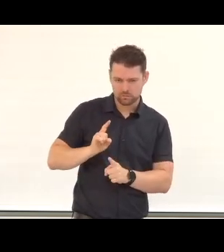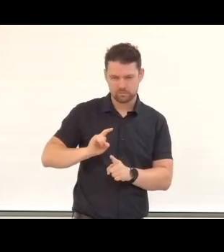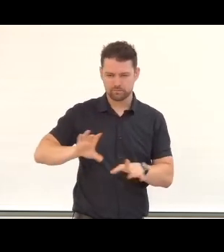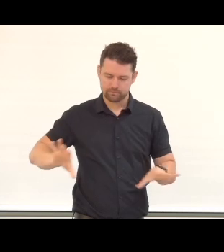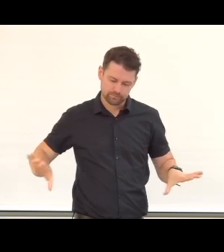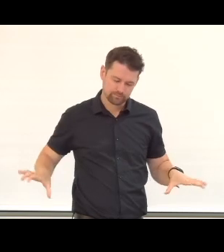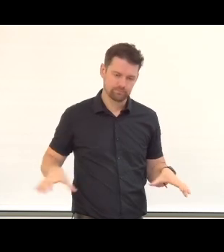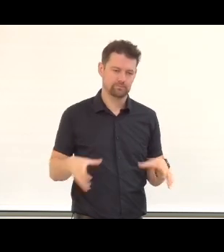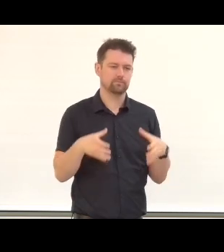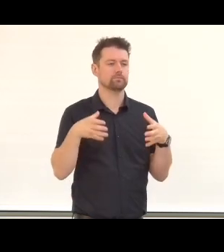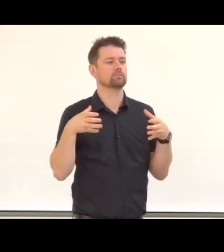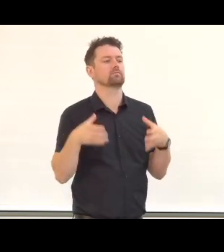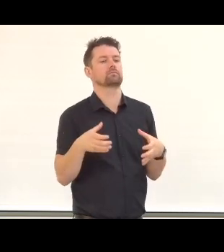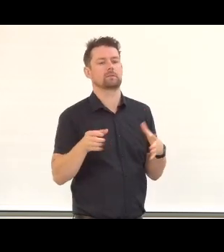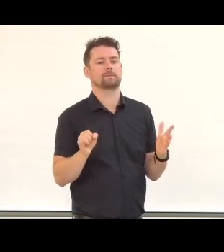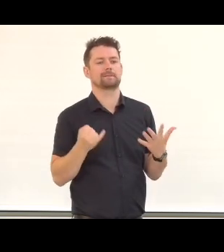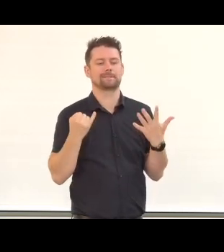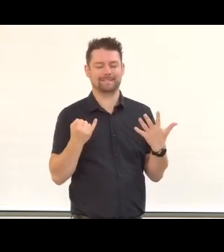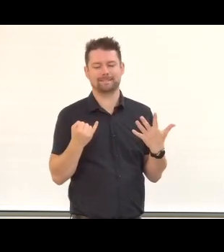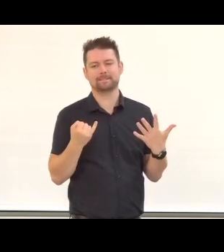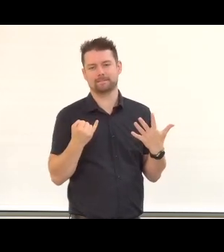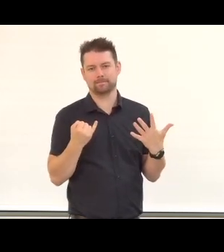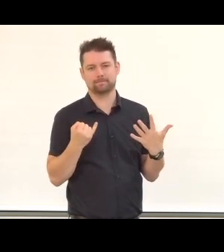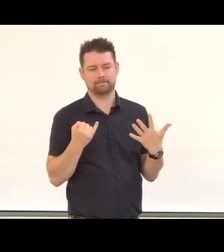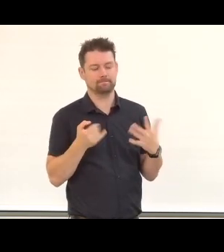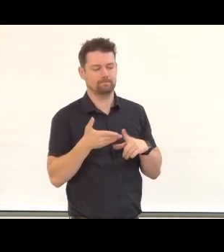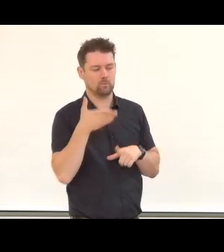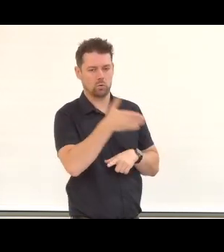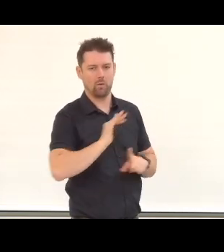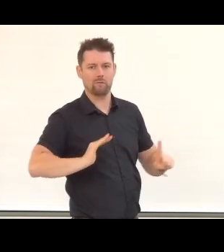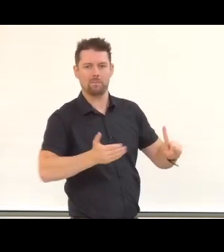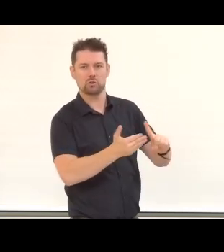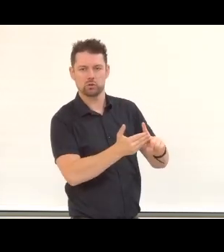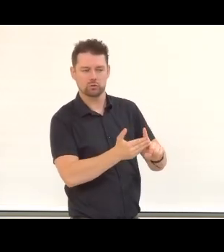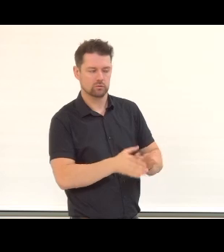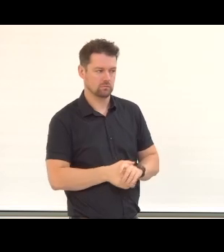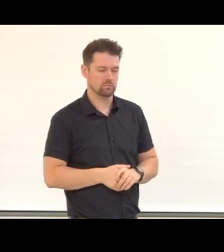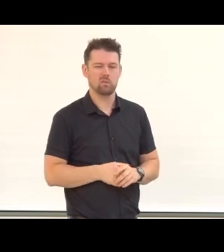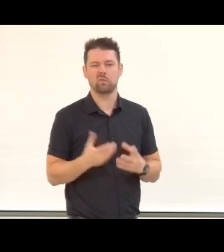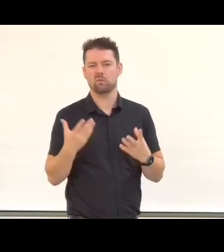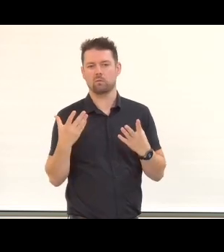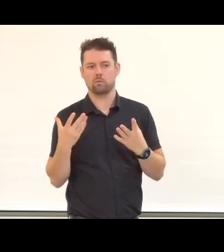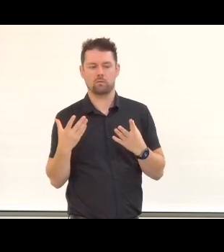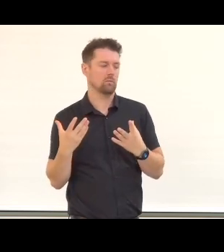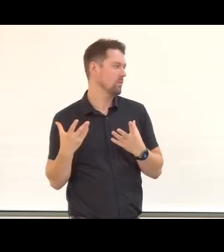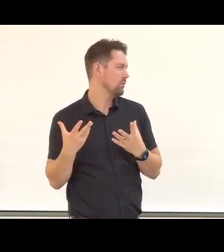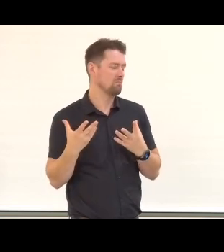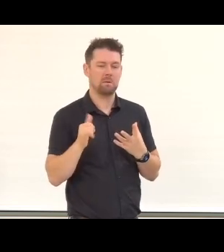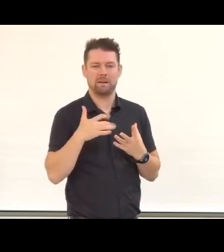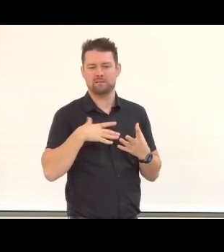a crew of 6 analog astronauts that go on the mission with some backup astronauts, of course, if you need to